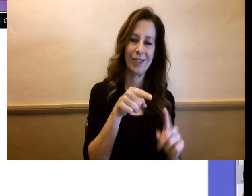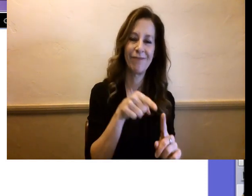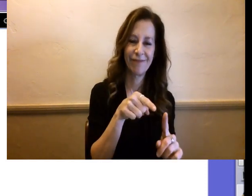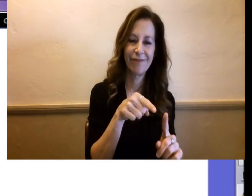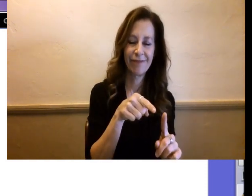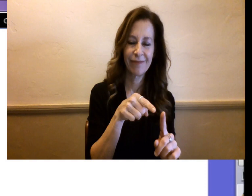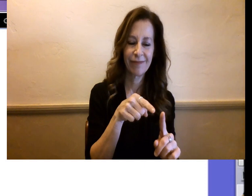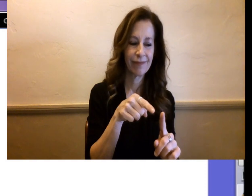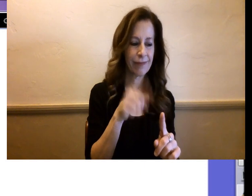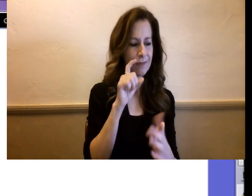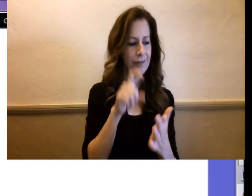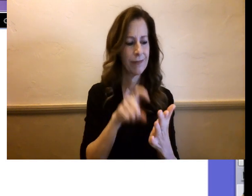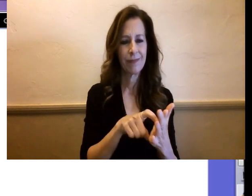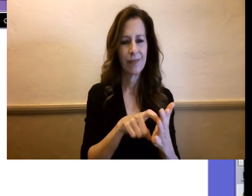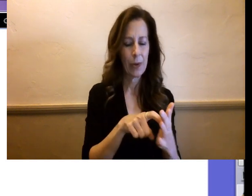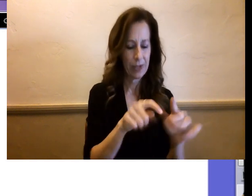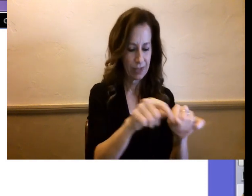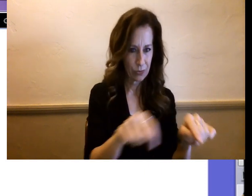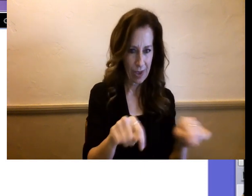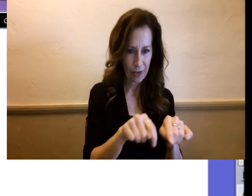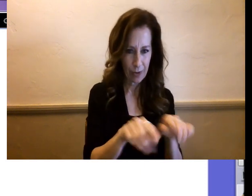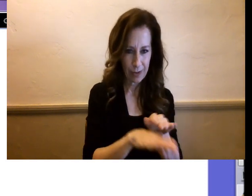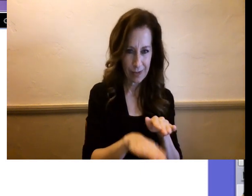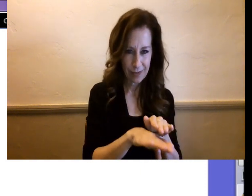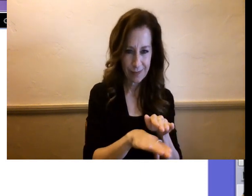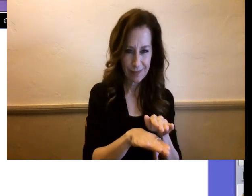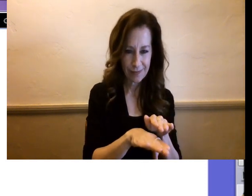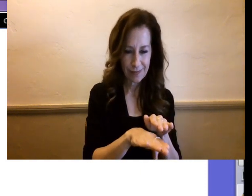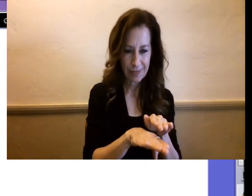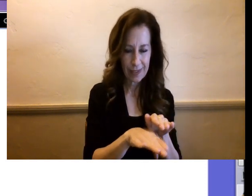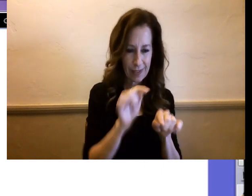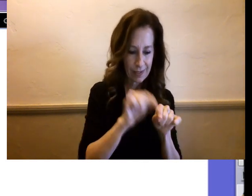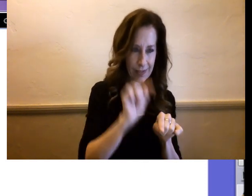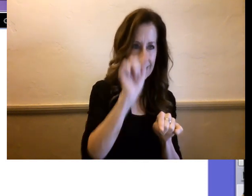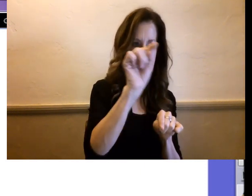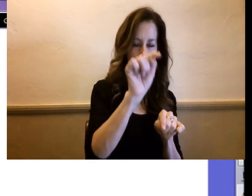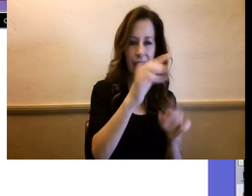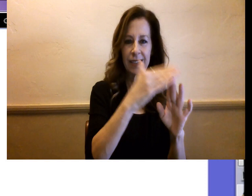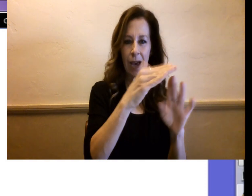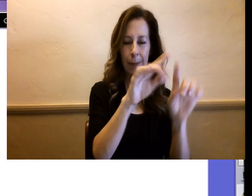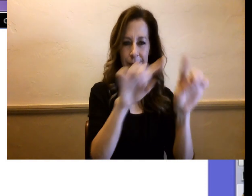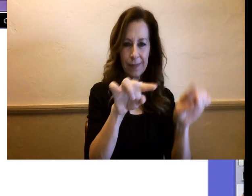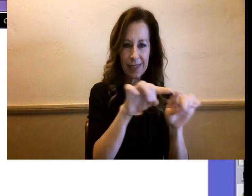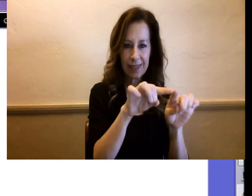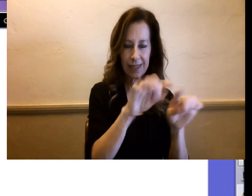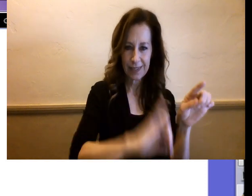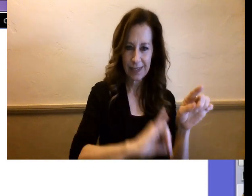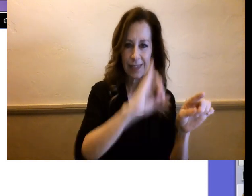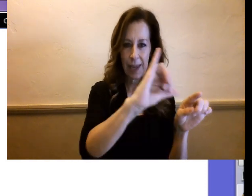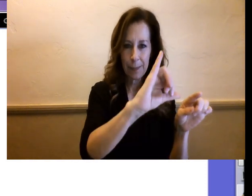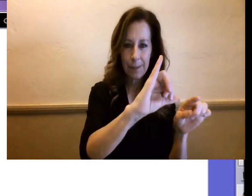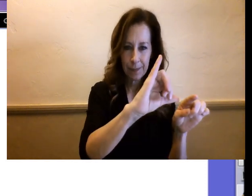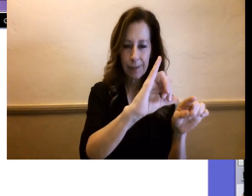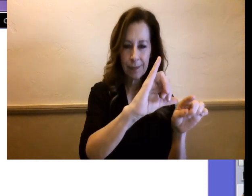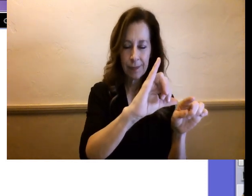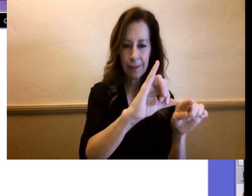It's the first one, right? Because down here is a triangle, and it has to be the same shape on top, directly across from